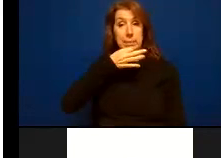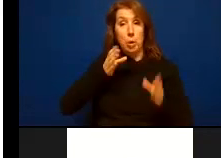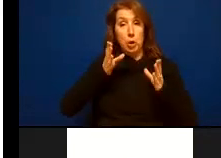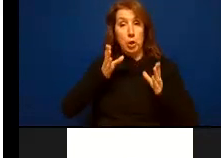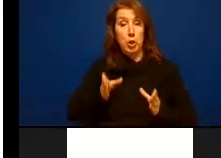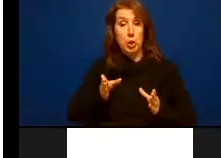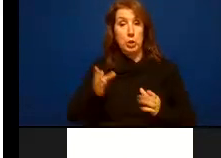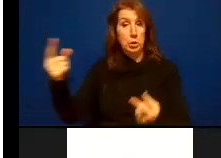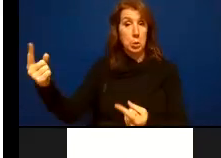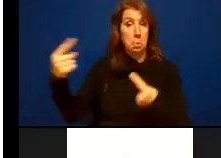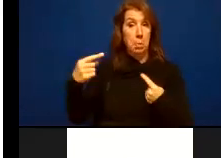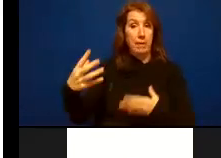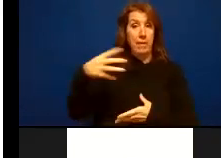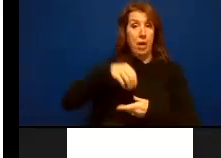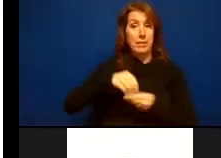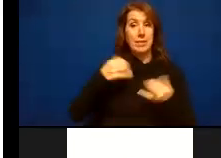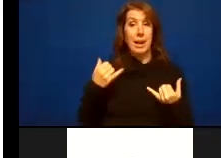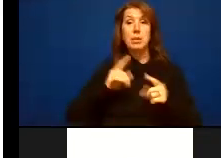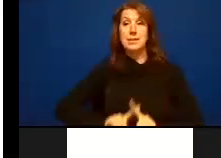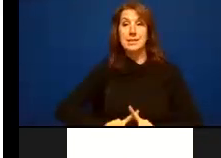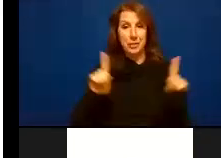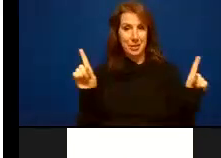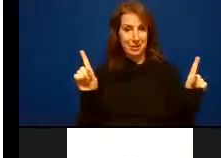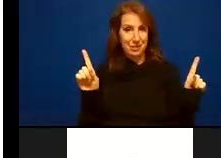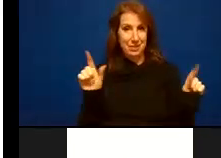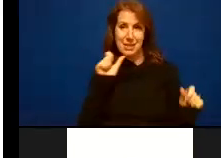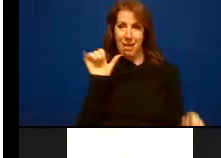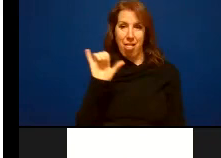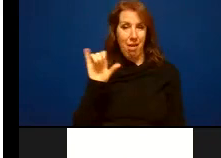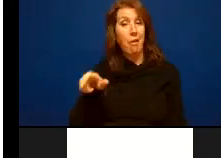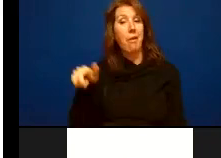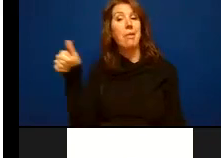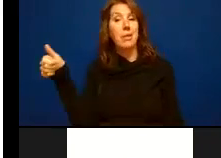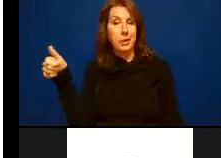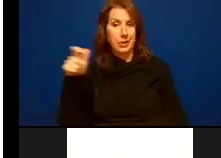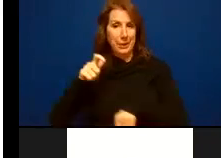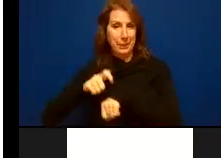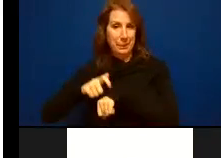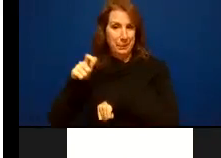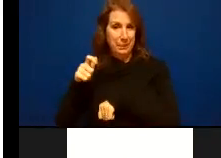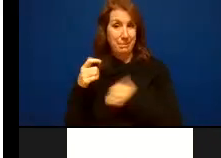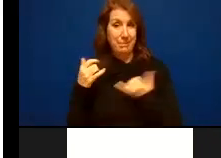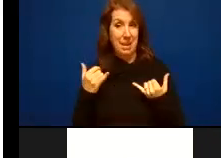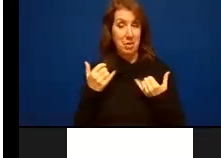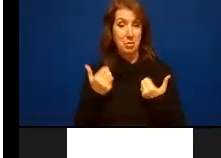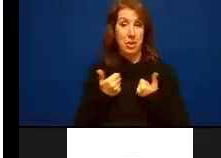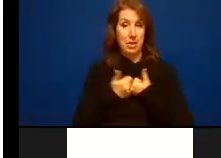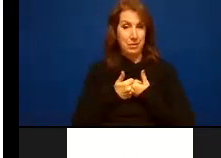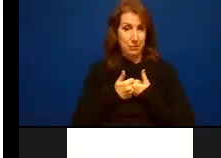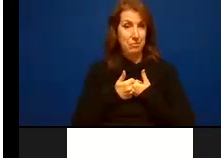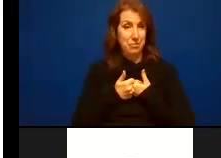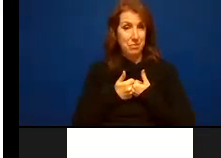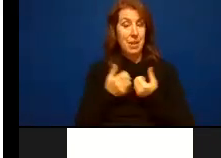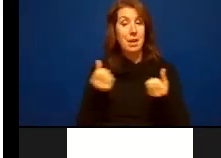different enterprise than it might be in other times. And so I think, in